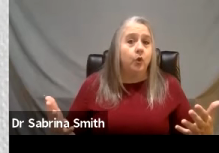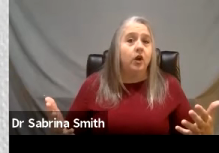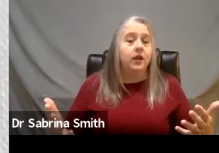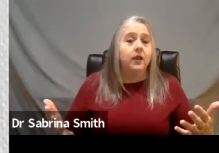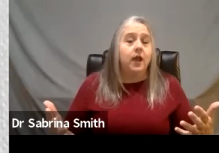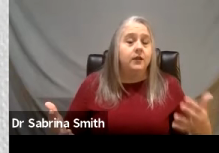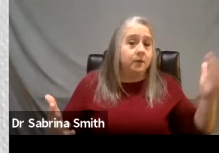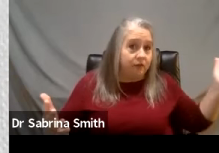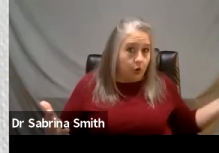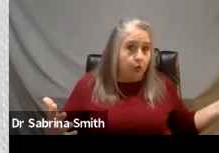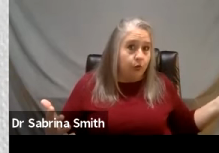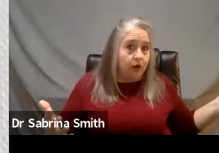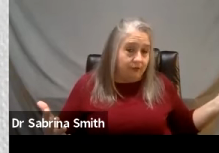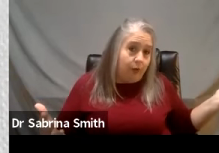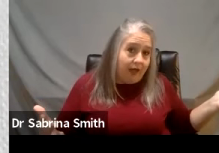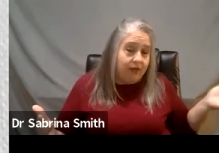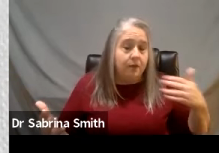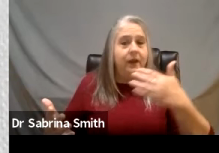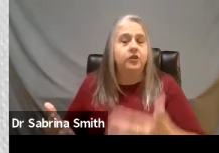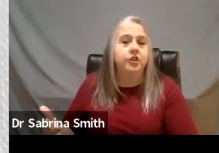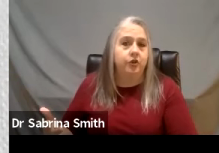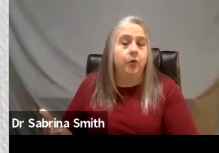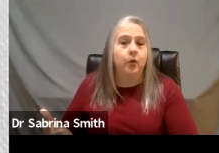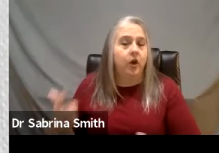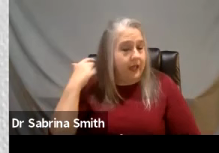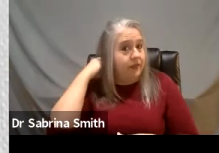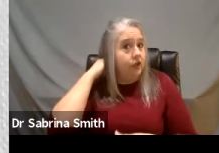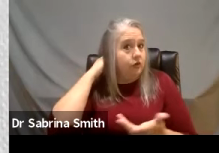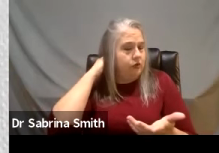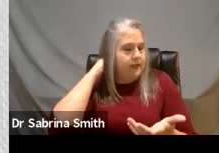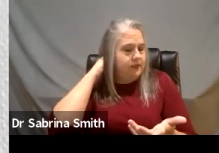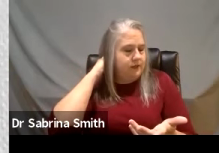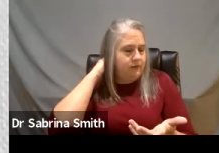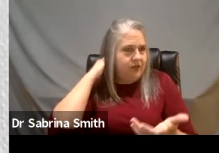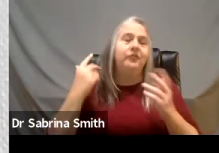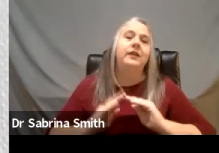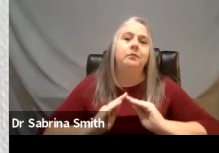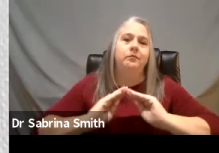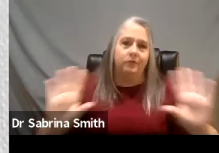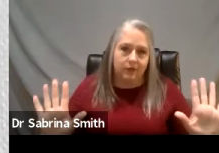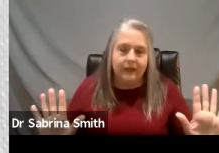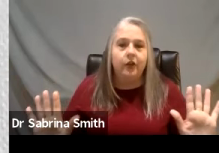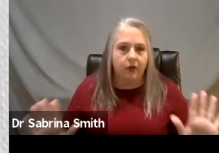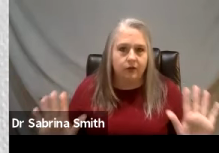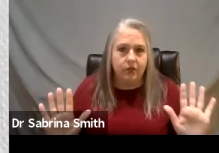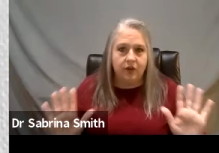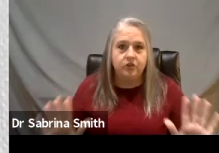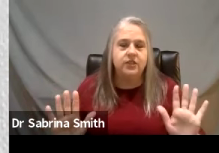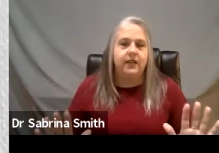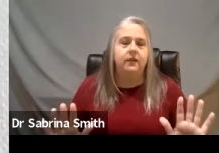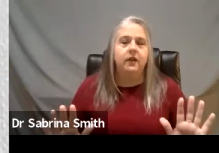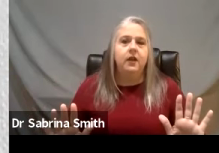your own work, some of your old work, if you have it, compared to your newer work. And then it's definitely clearer, then